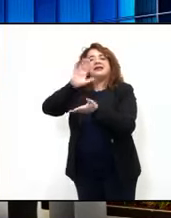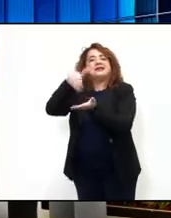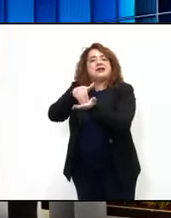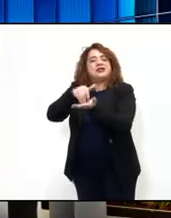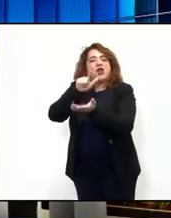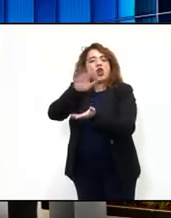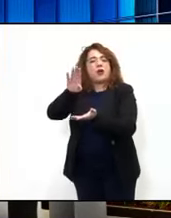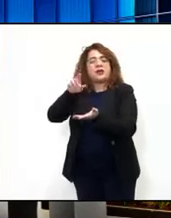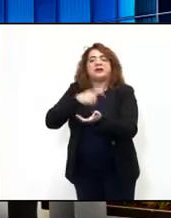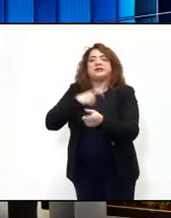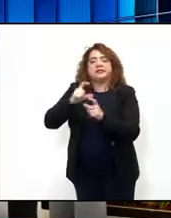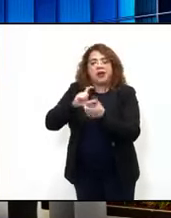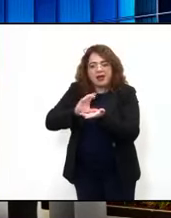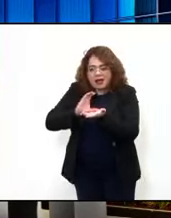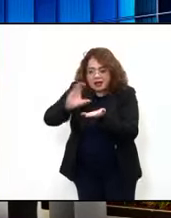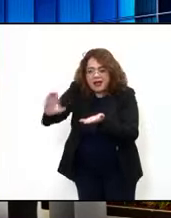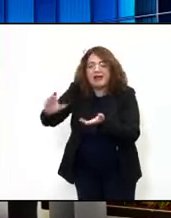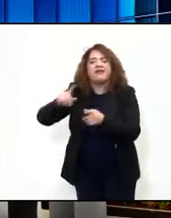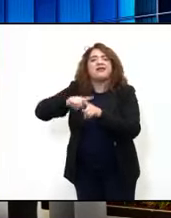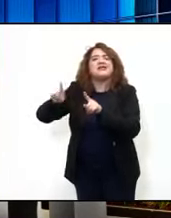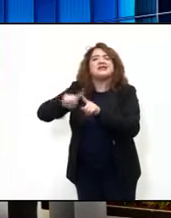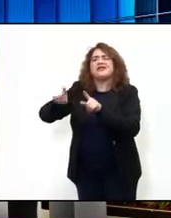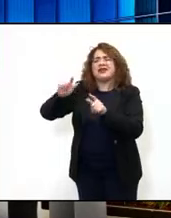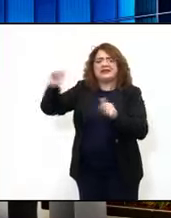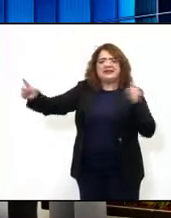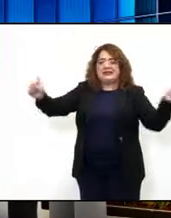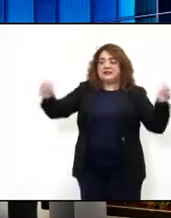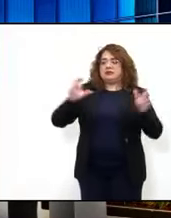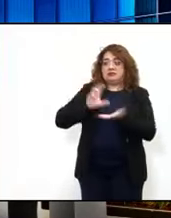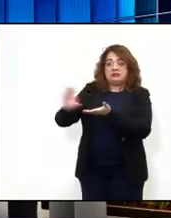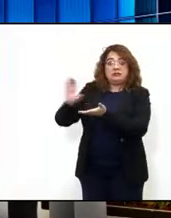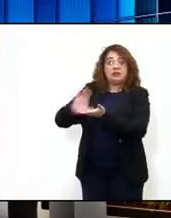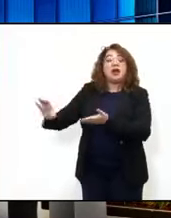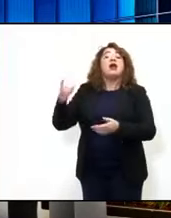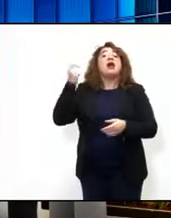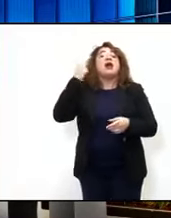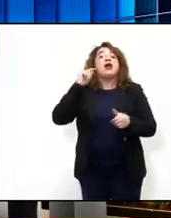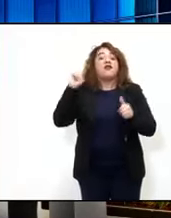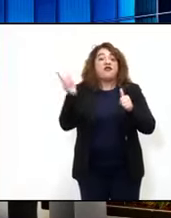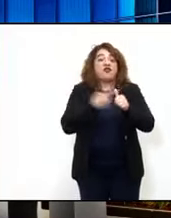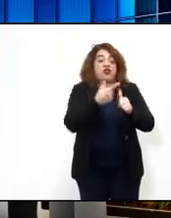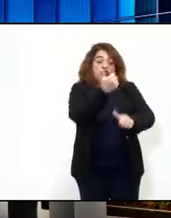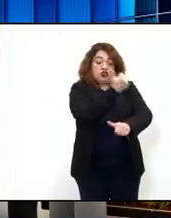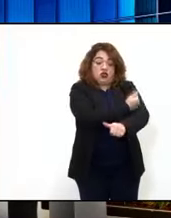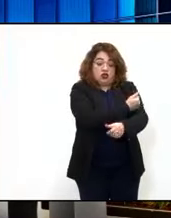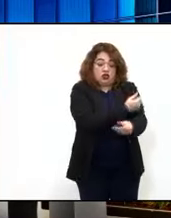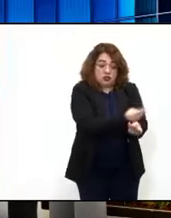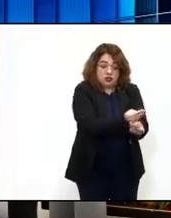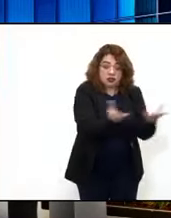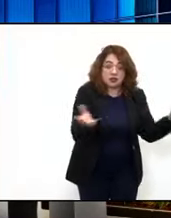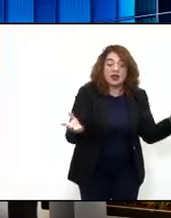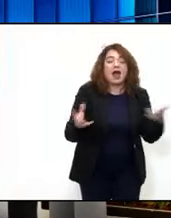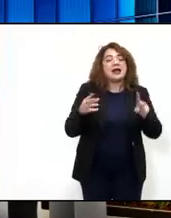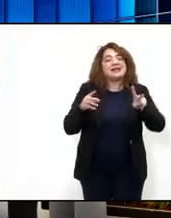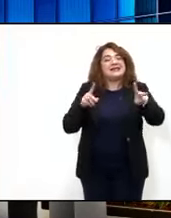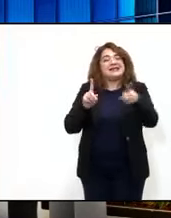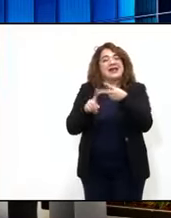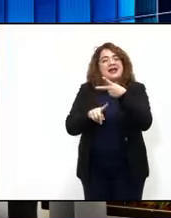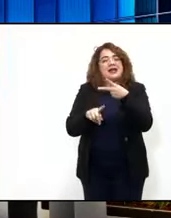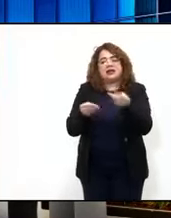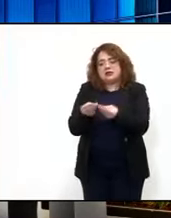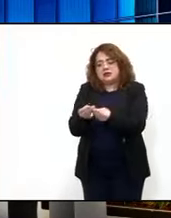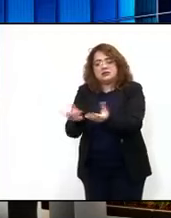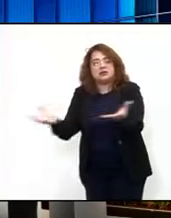see the number of first doses going out, the number of second doses going out, and then how much is being utilized and ready for additional